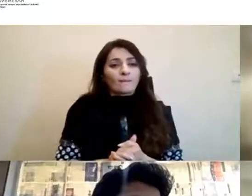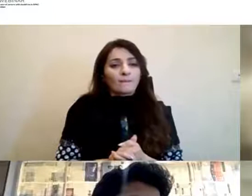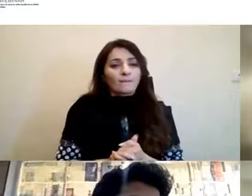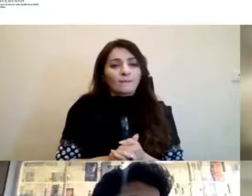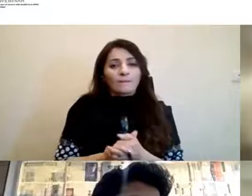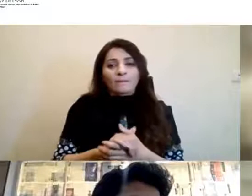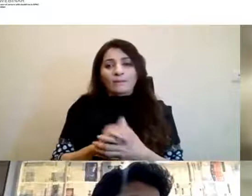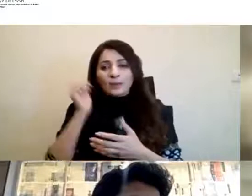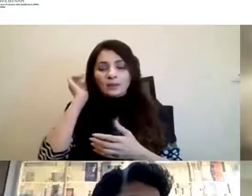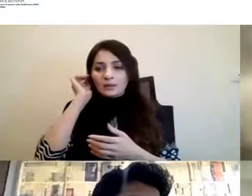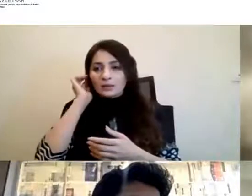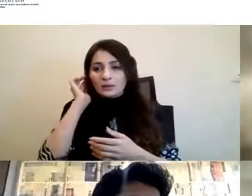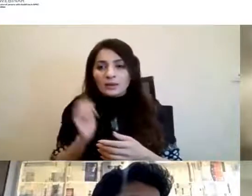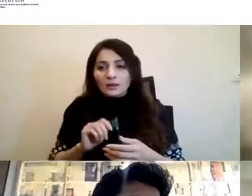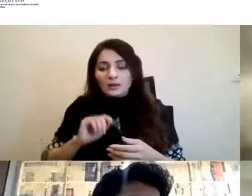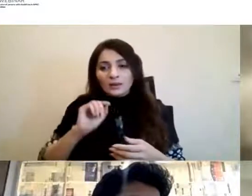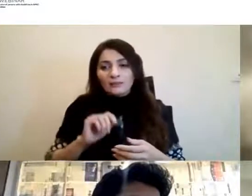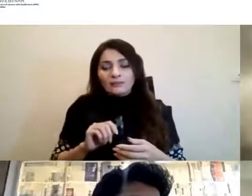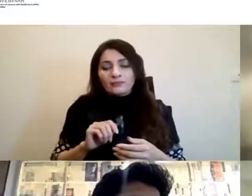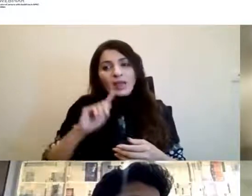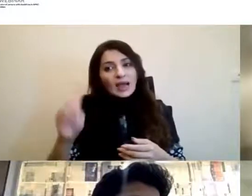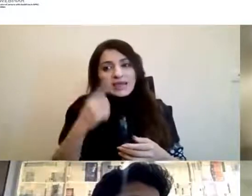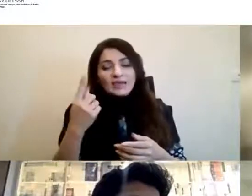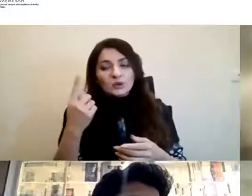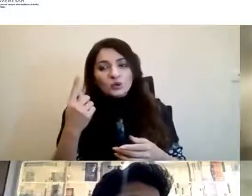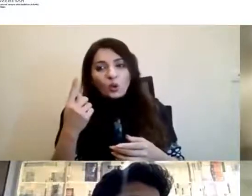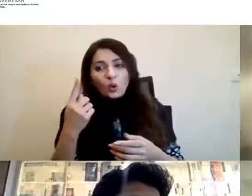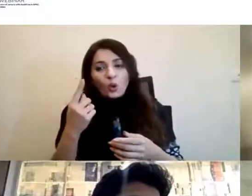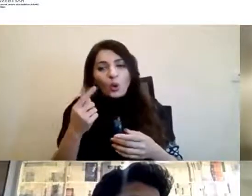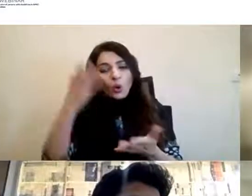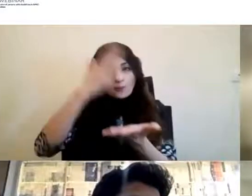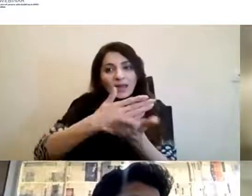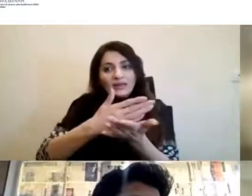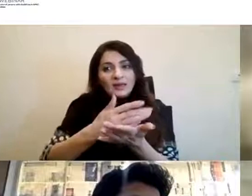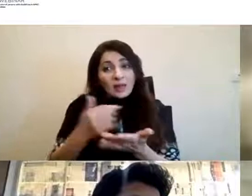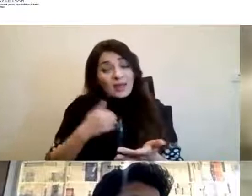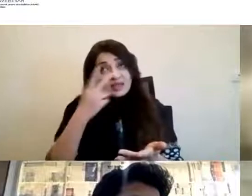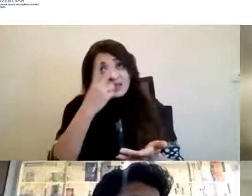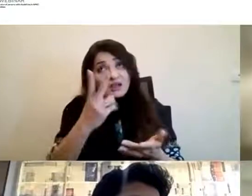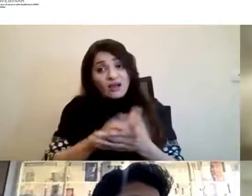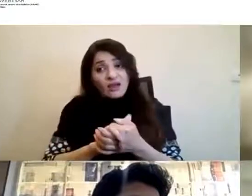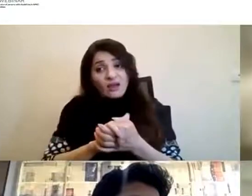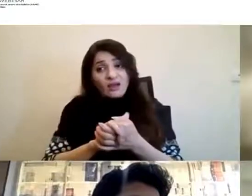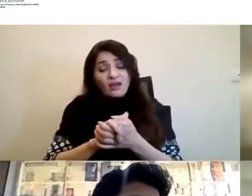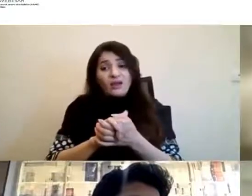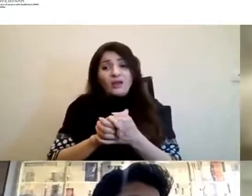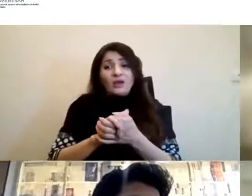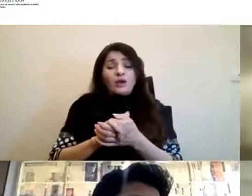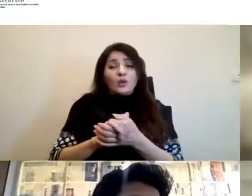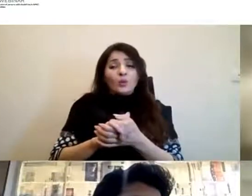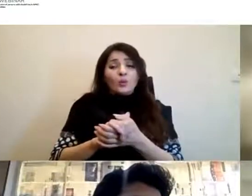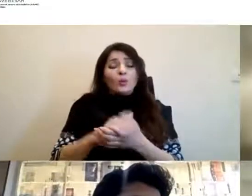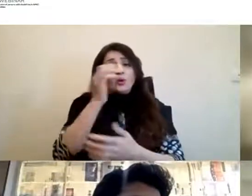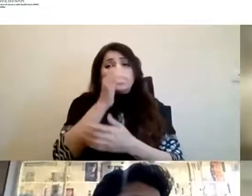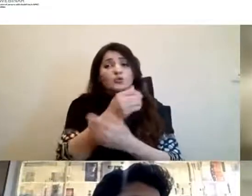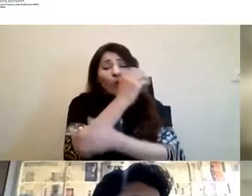One of the most important barrier I observe, that is the lack of participation of people with disabilities.